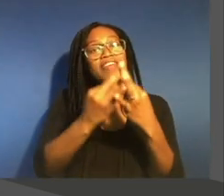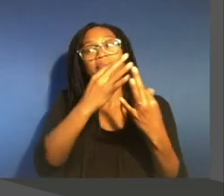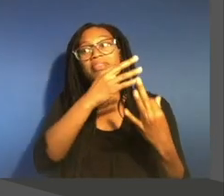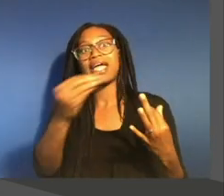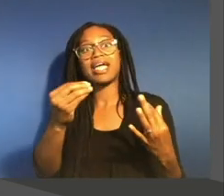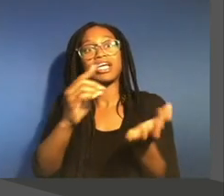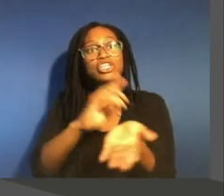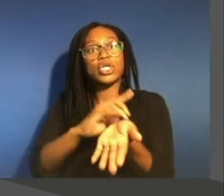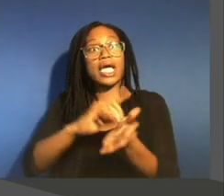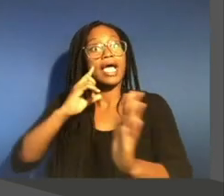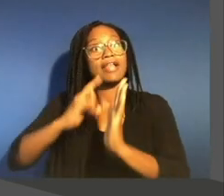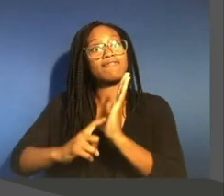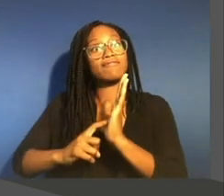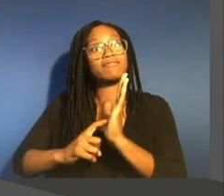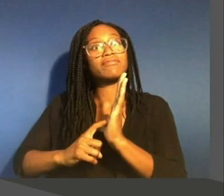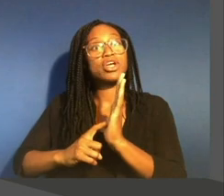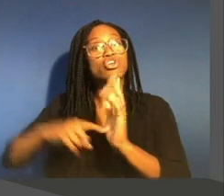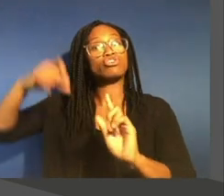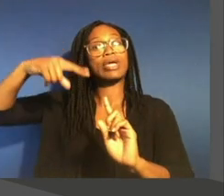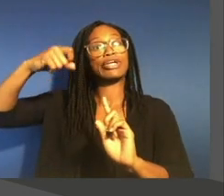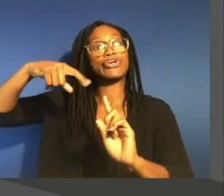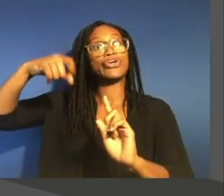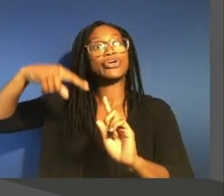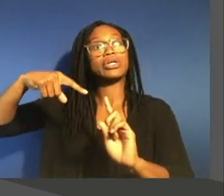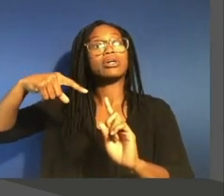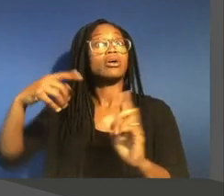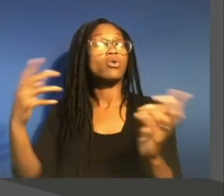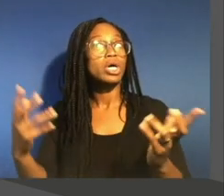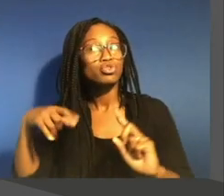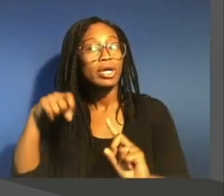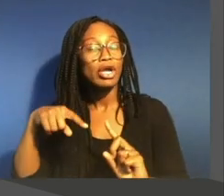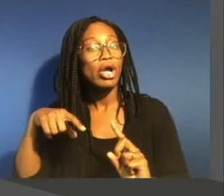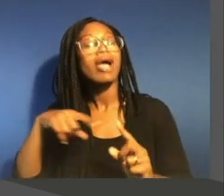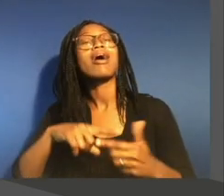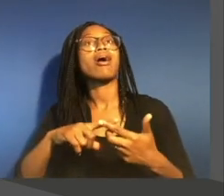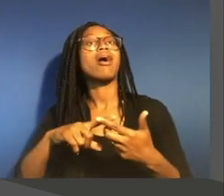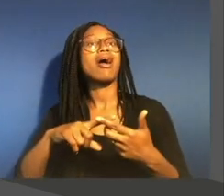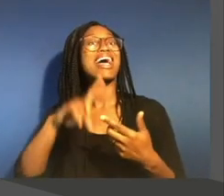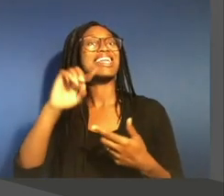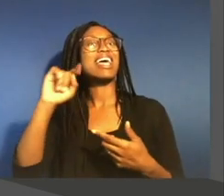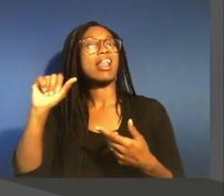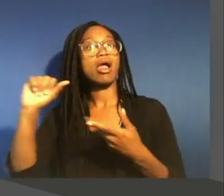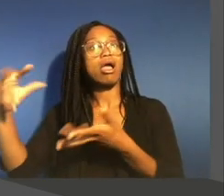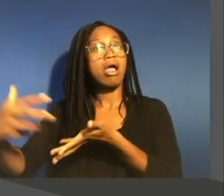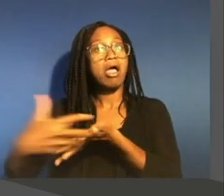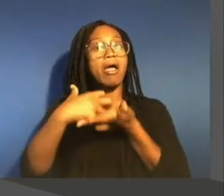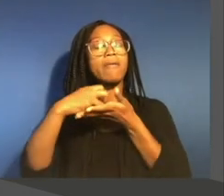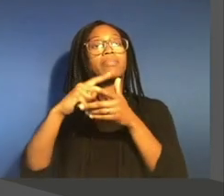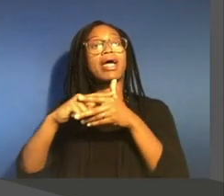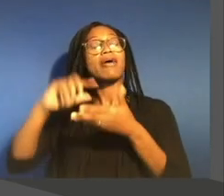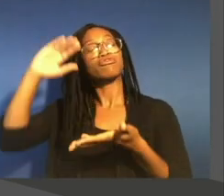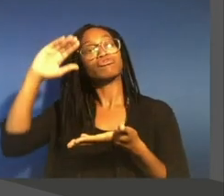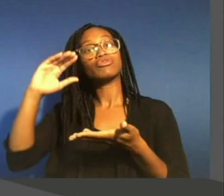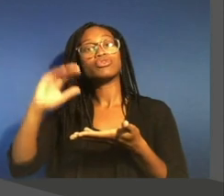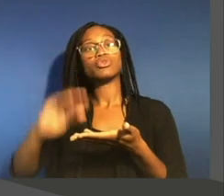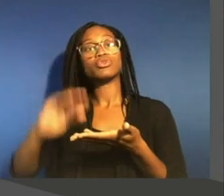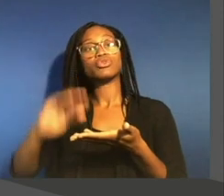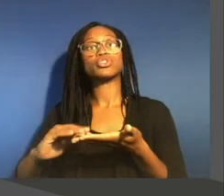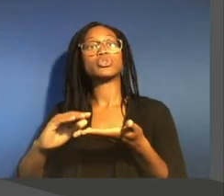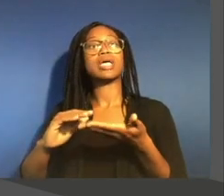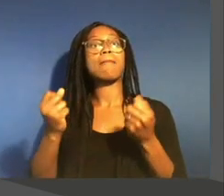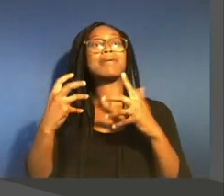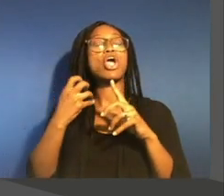triggers and hopefully, with insights and information, figure out a way to reduce the amount and severity of